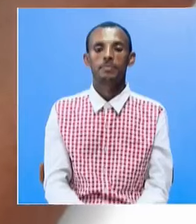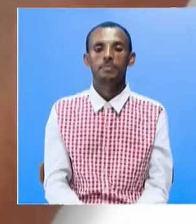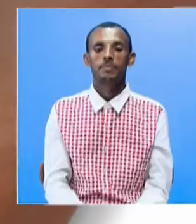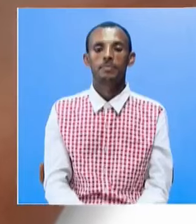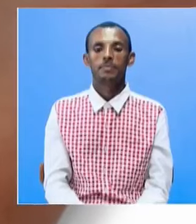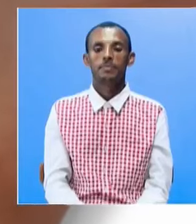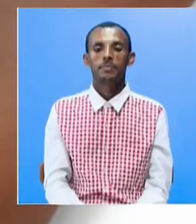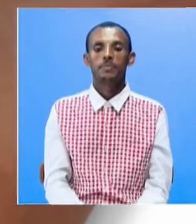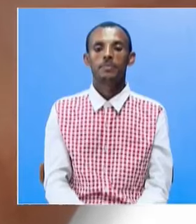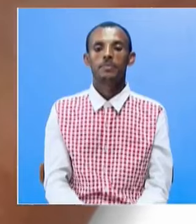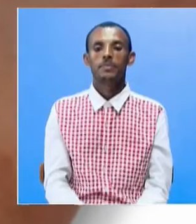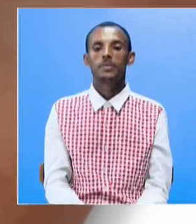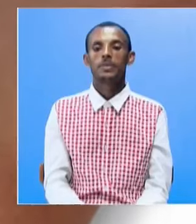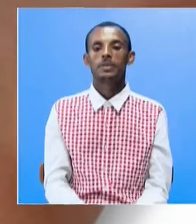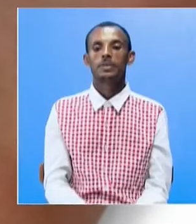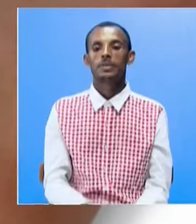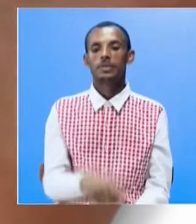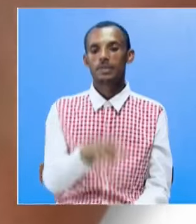and the same